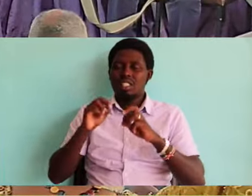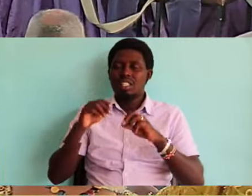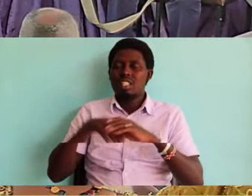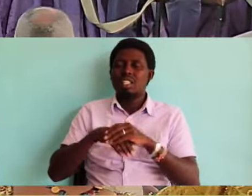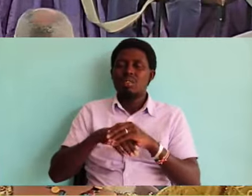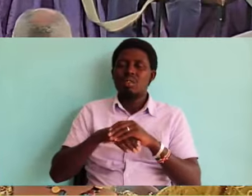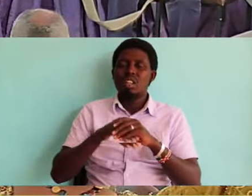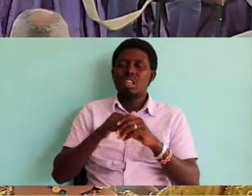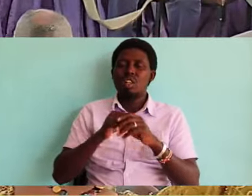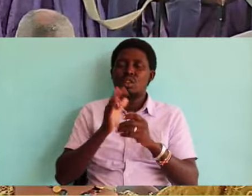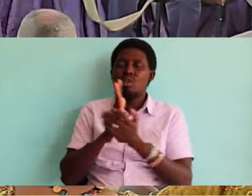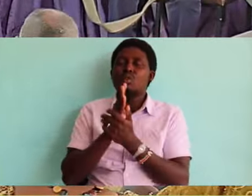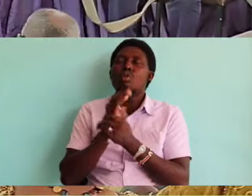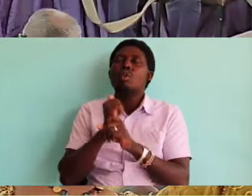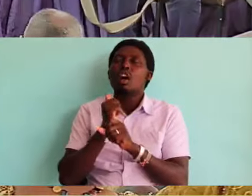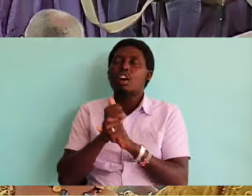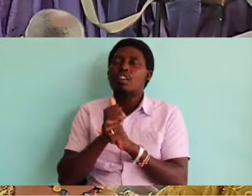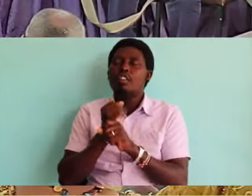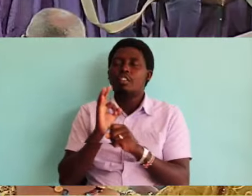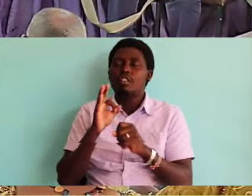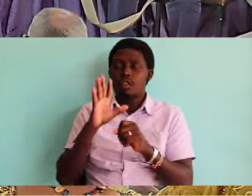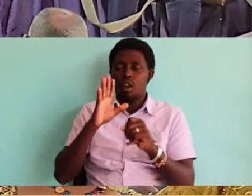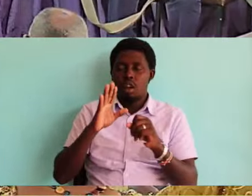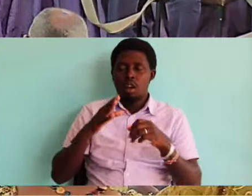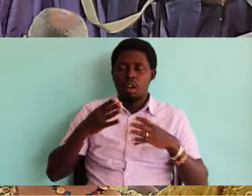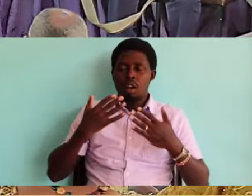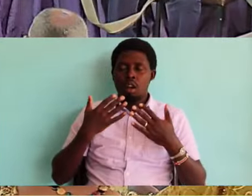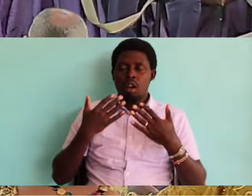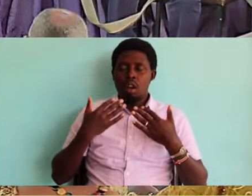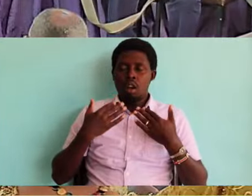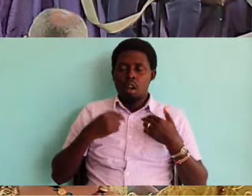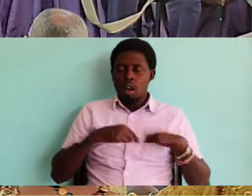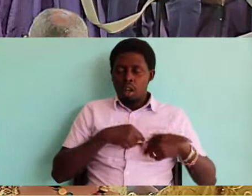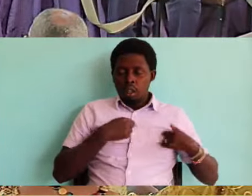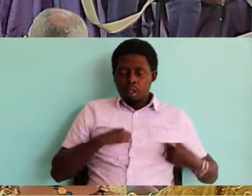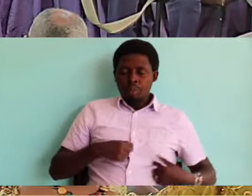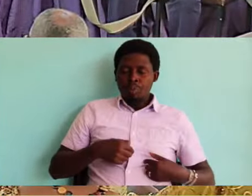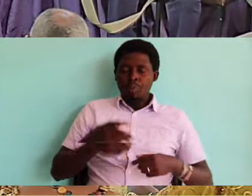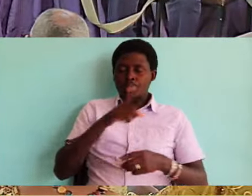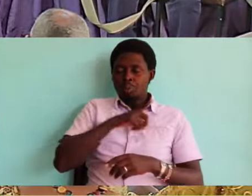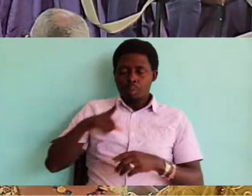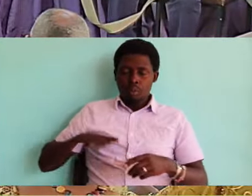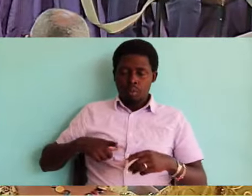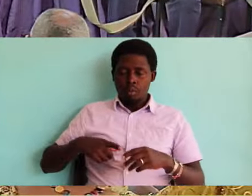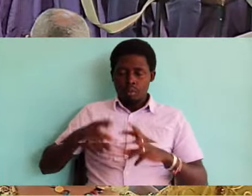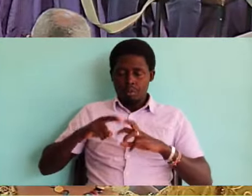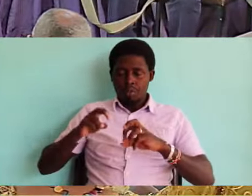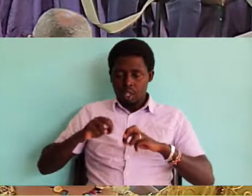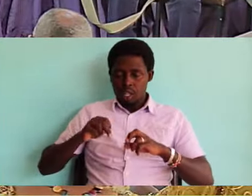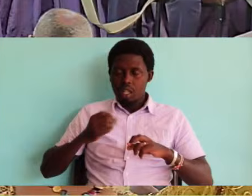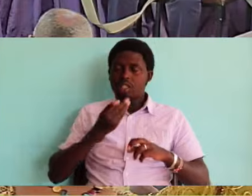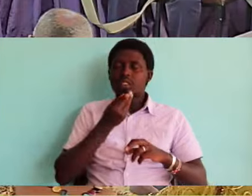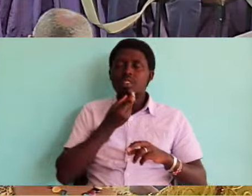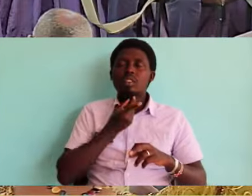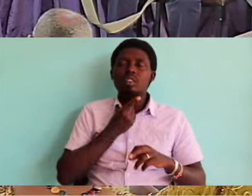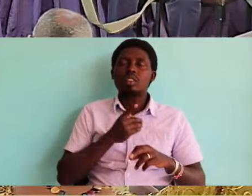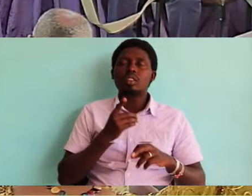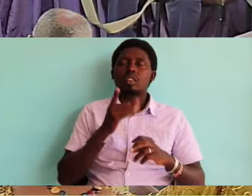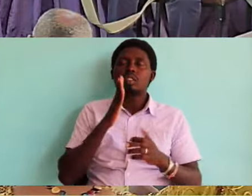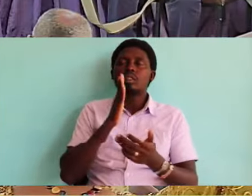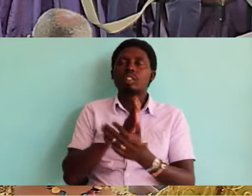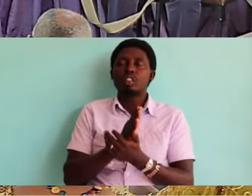of your heart. Remember, our God examines the depths of our intentions and desires our true